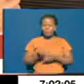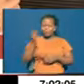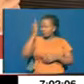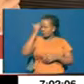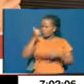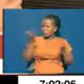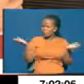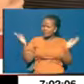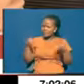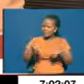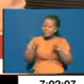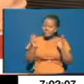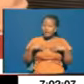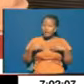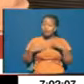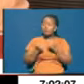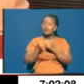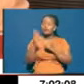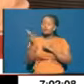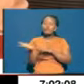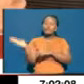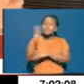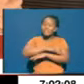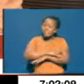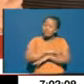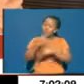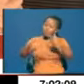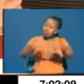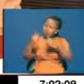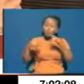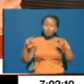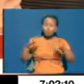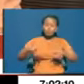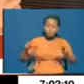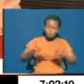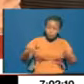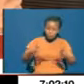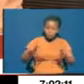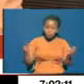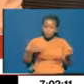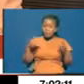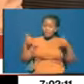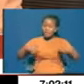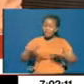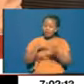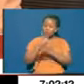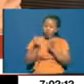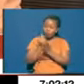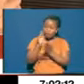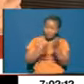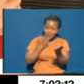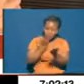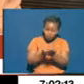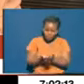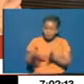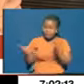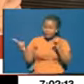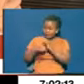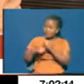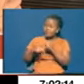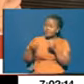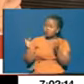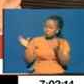days pending investigations. I allow the application as spread. The six respondents to be detained